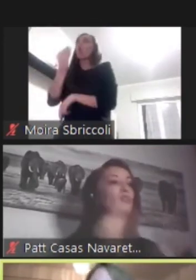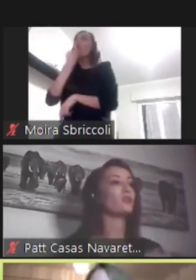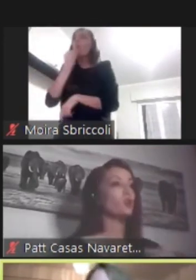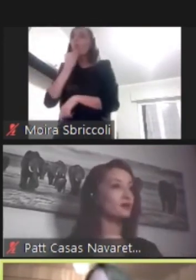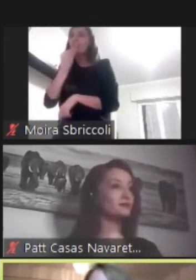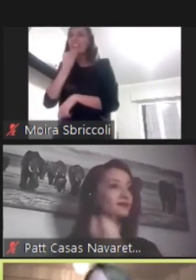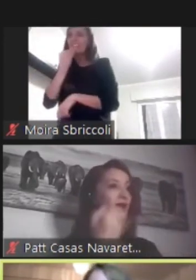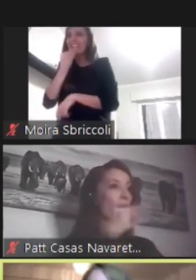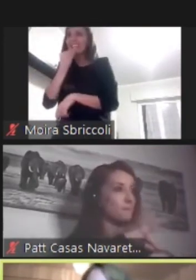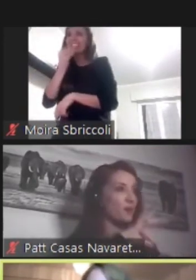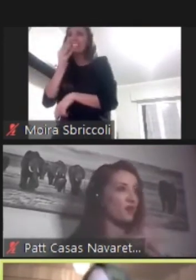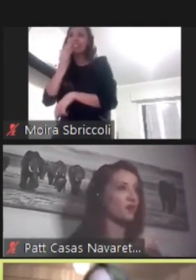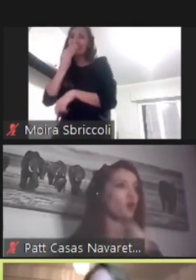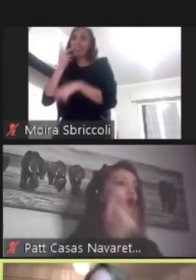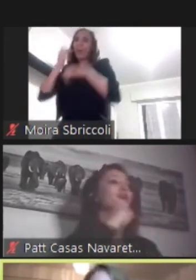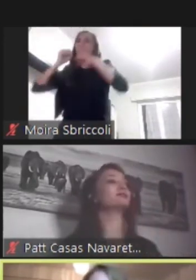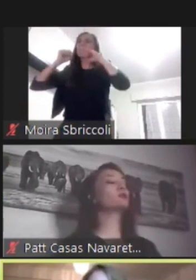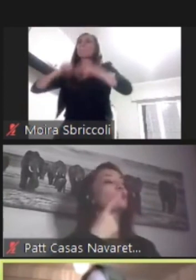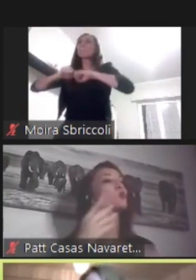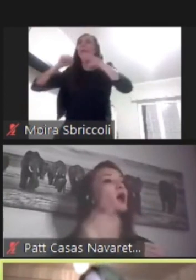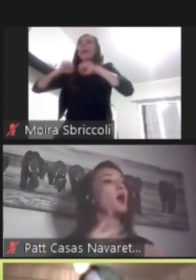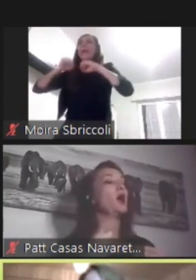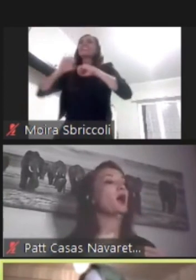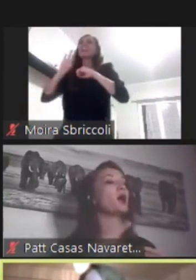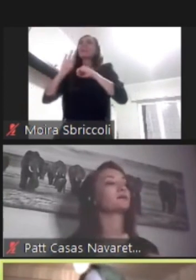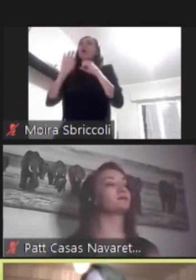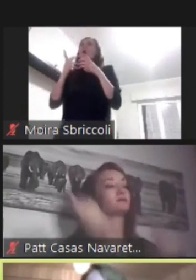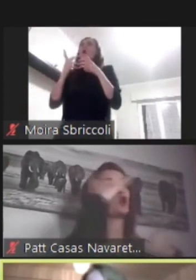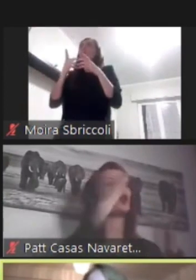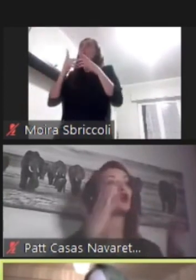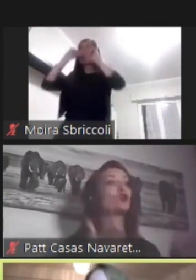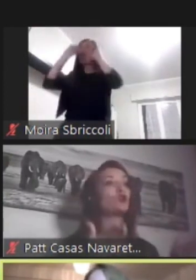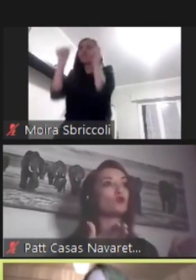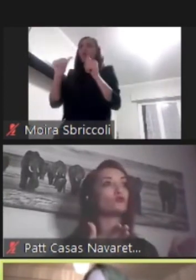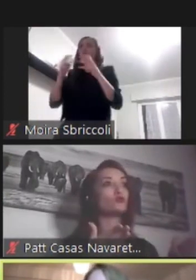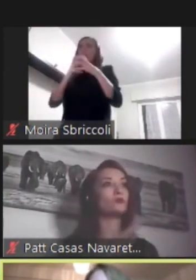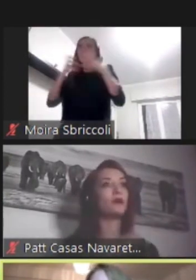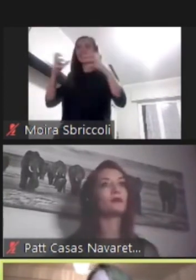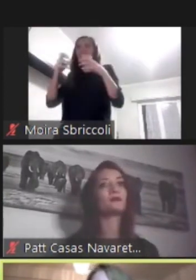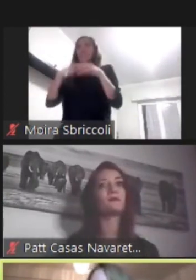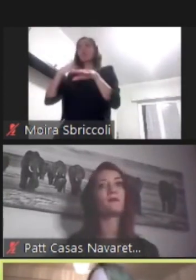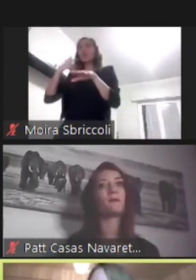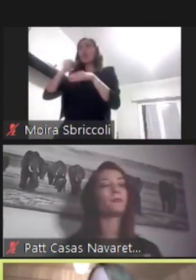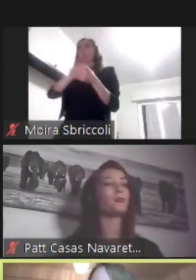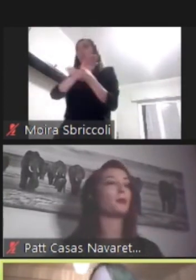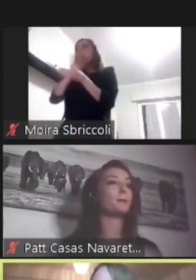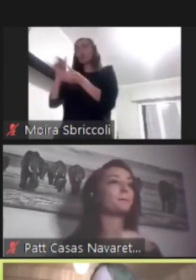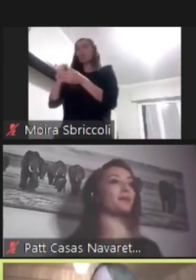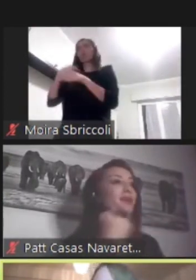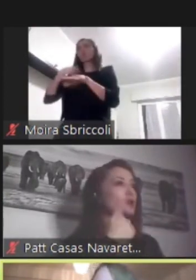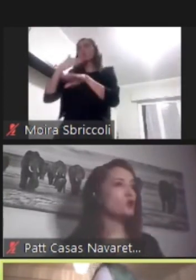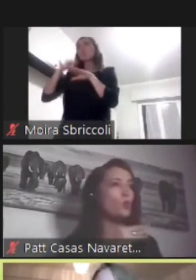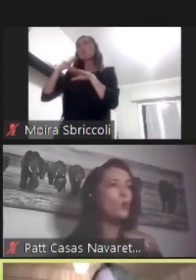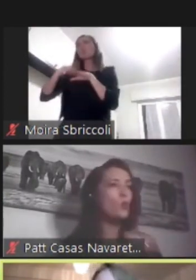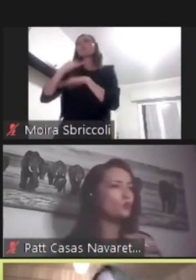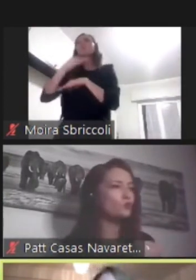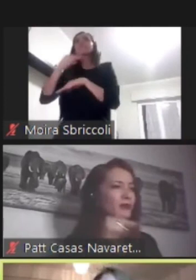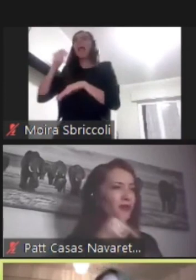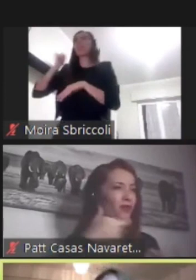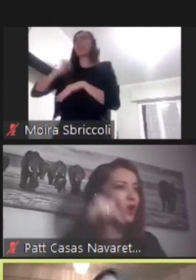life with my clients is super important. I understand how